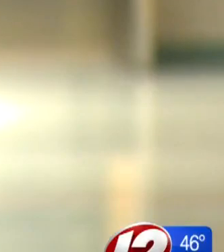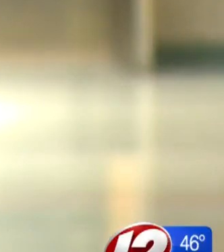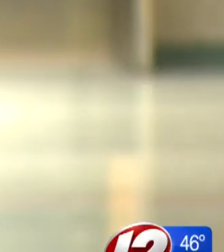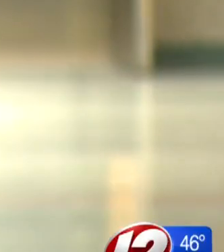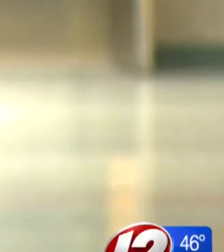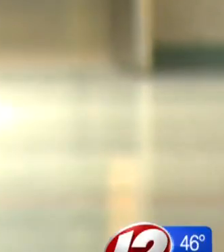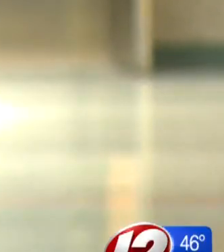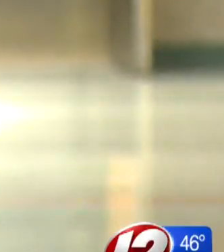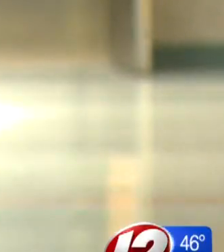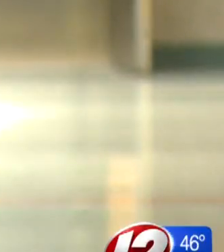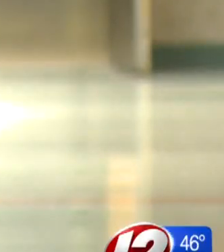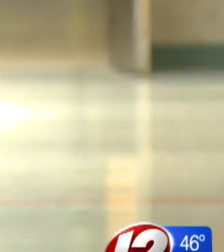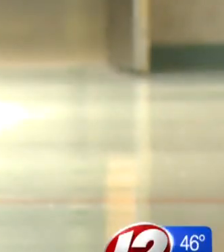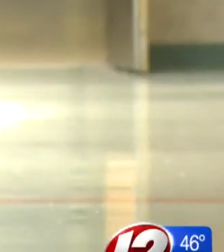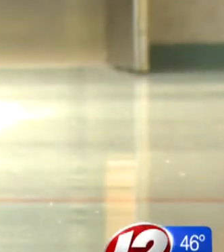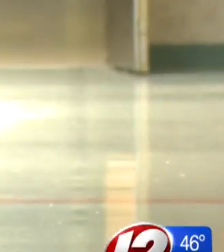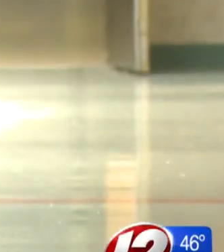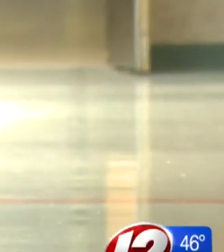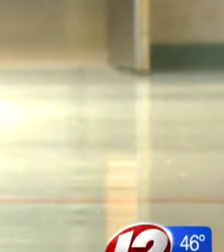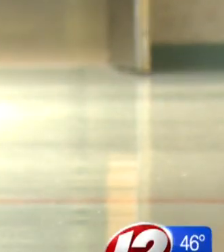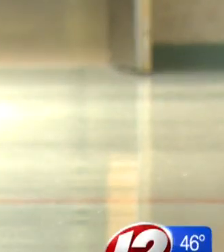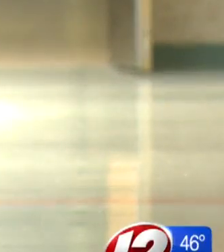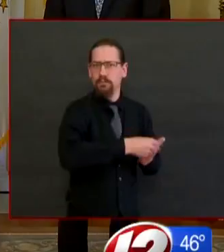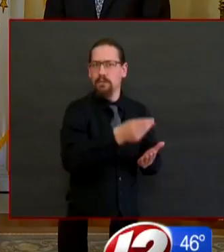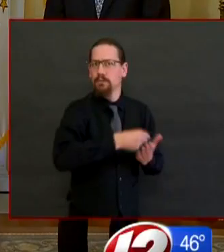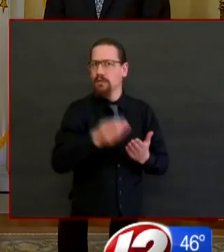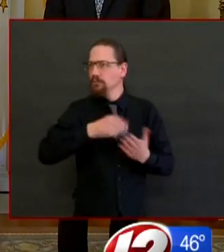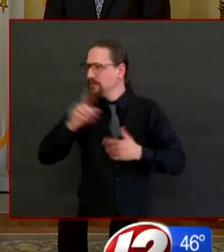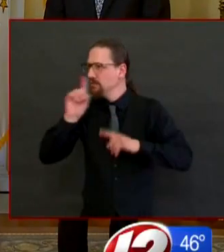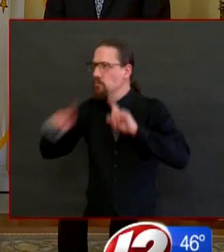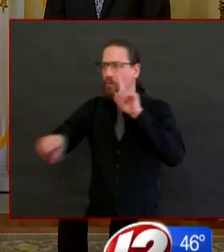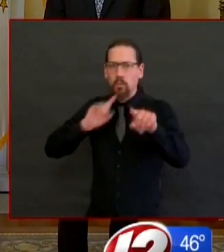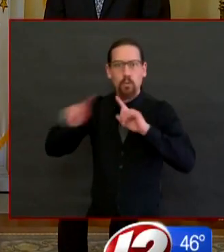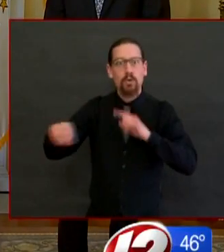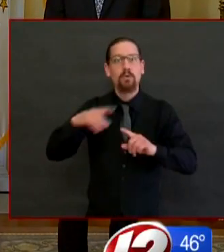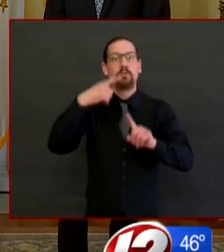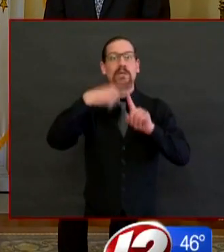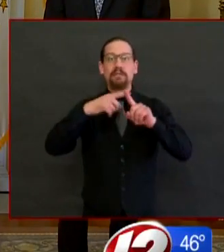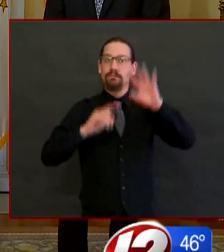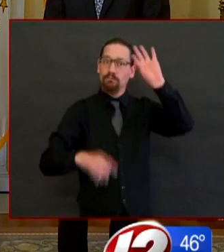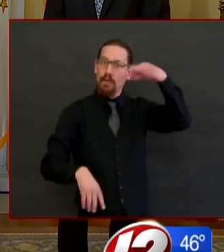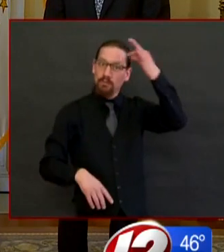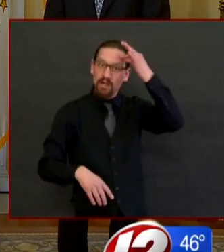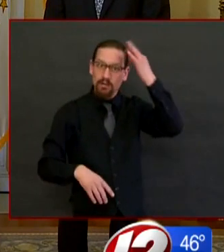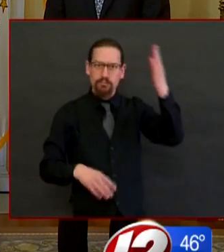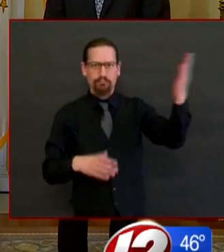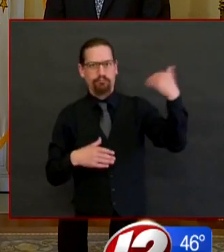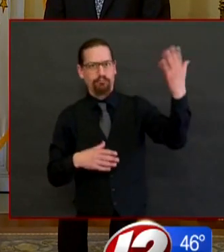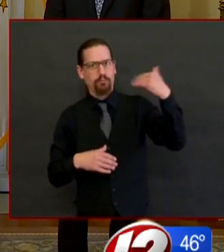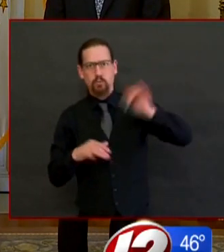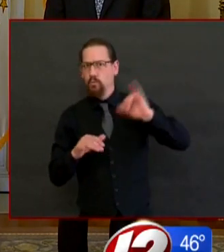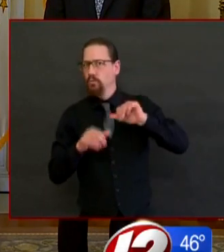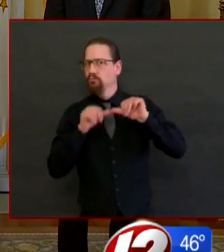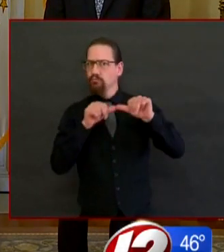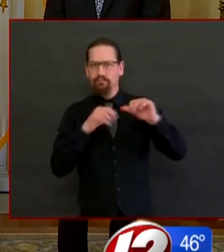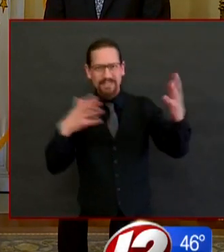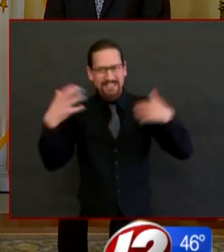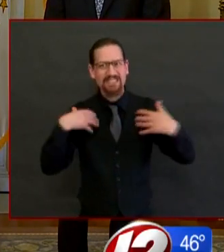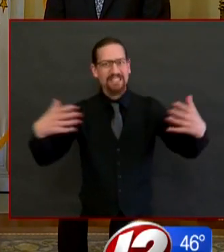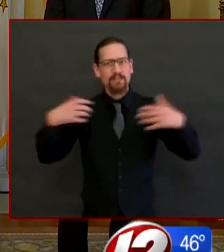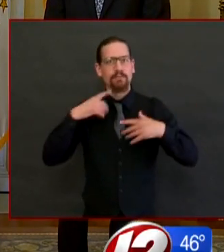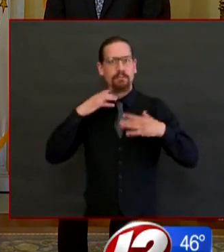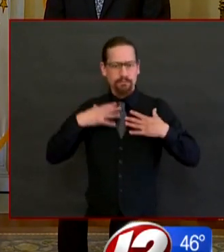day so she can give that to potential suppliers. What everyone asks, whether it's the federal government or a commercial